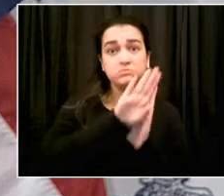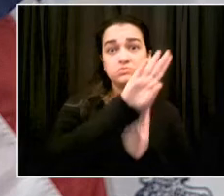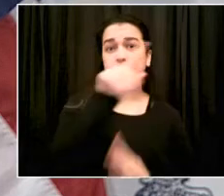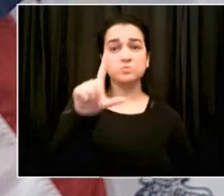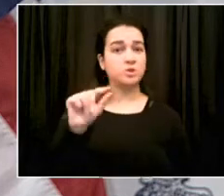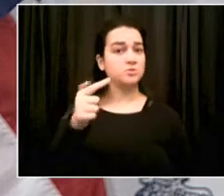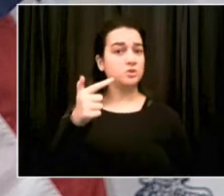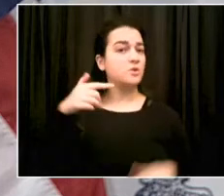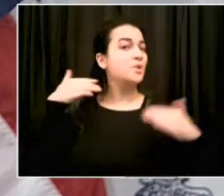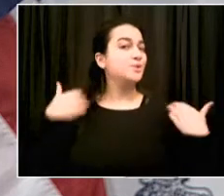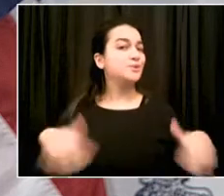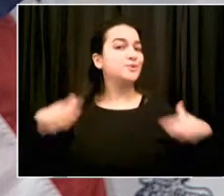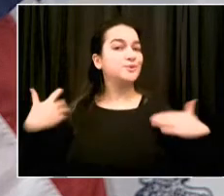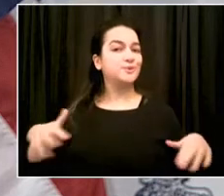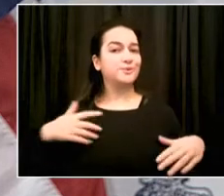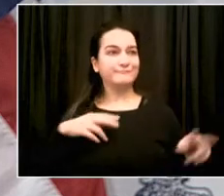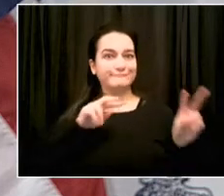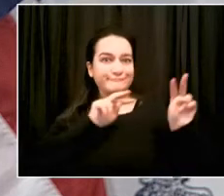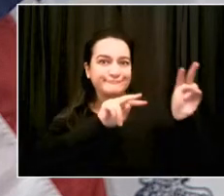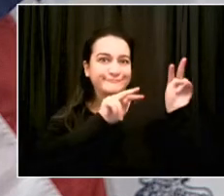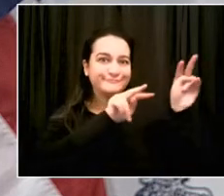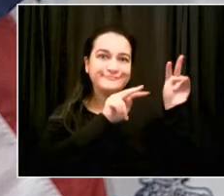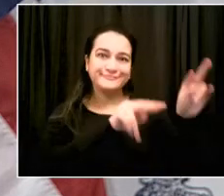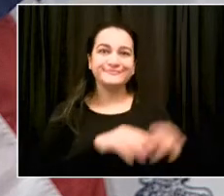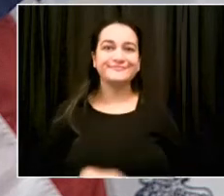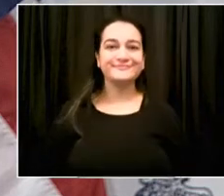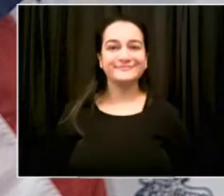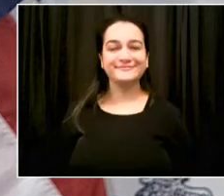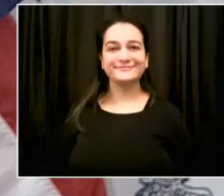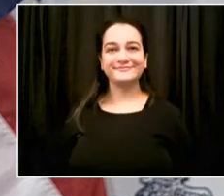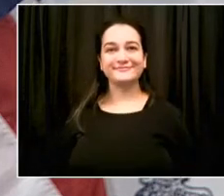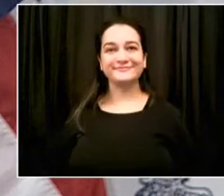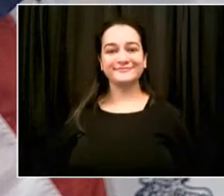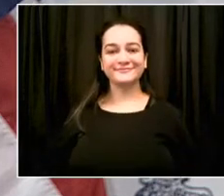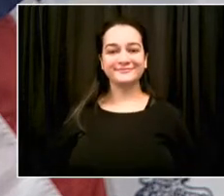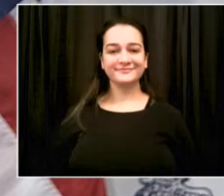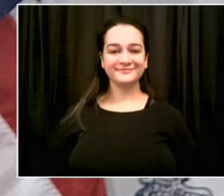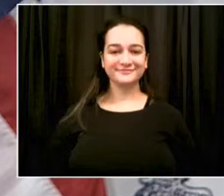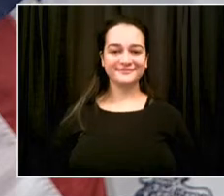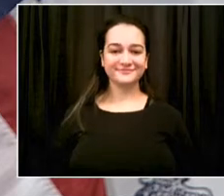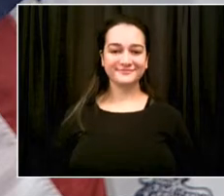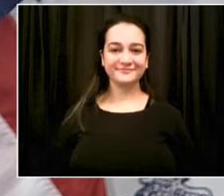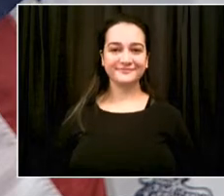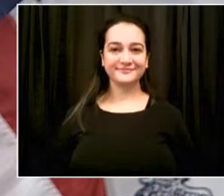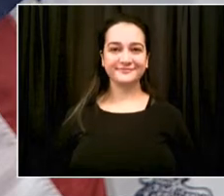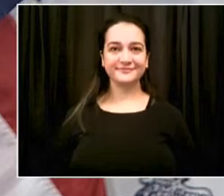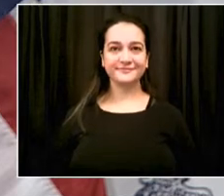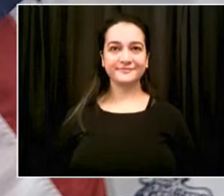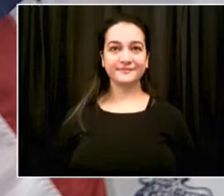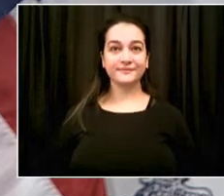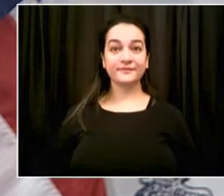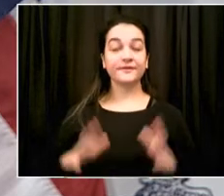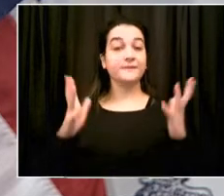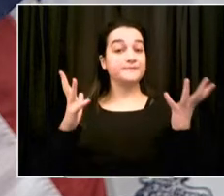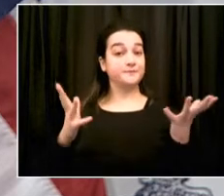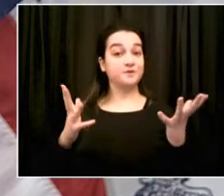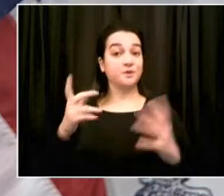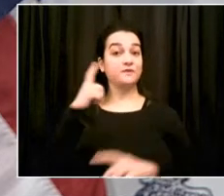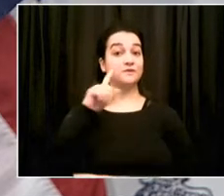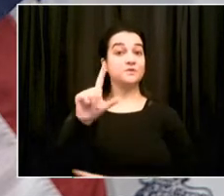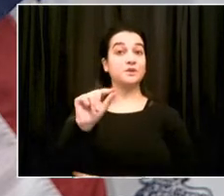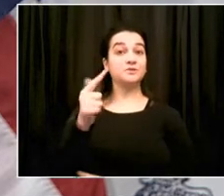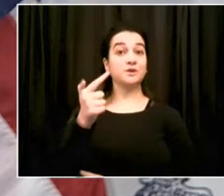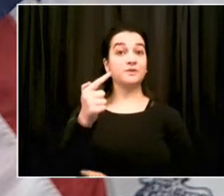to create at least 25,000 more affordable homes, to create tens